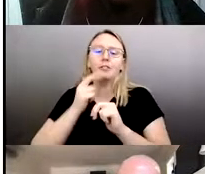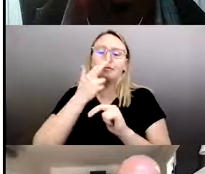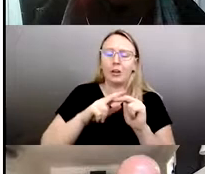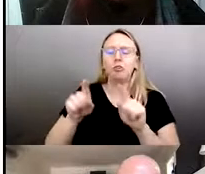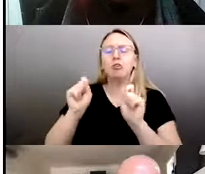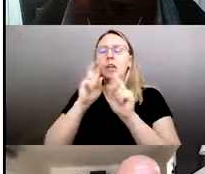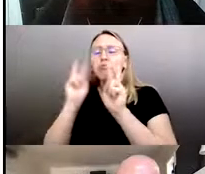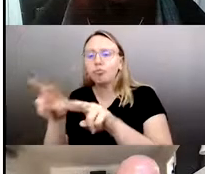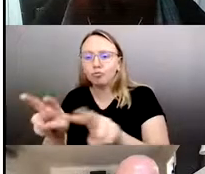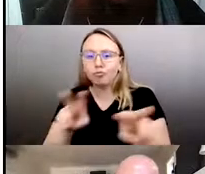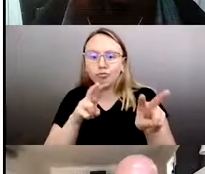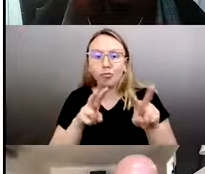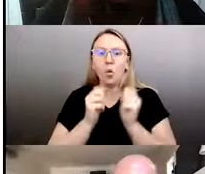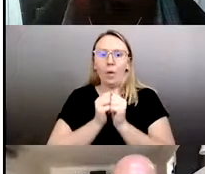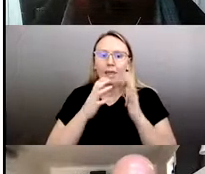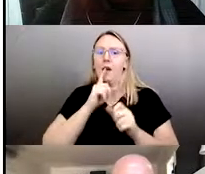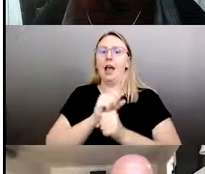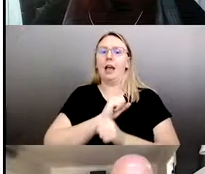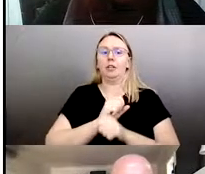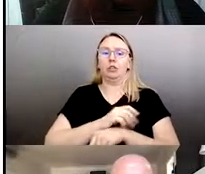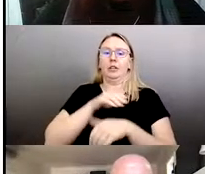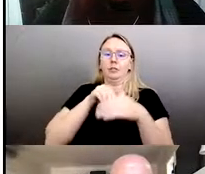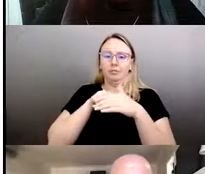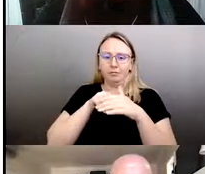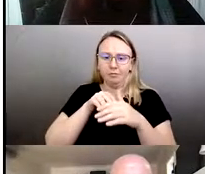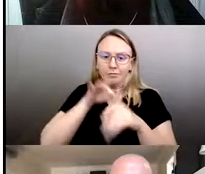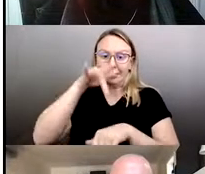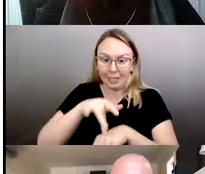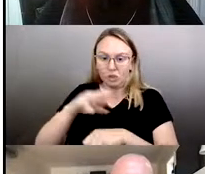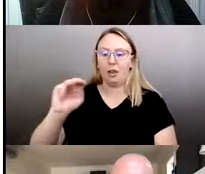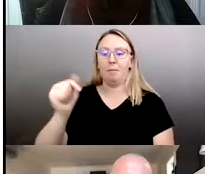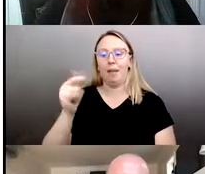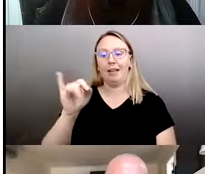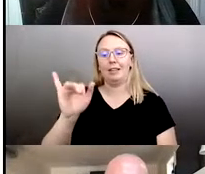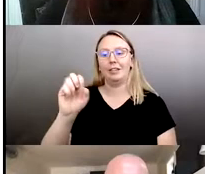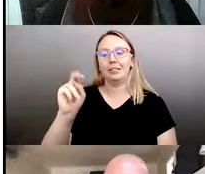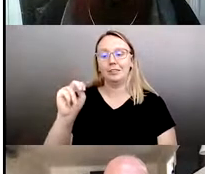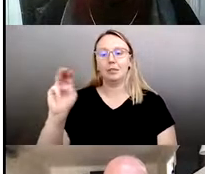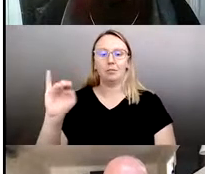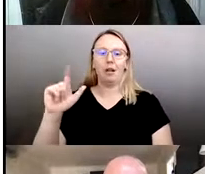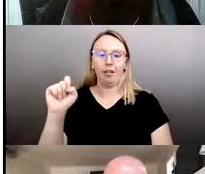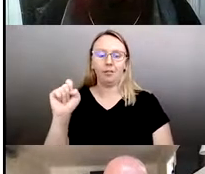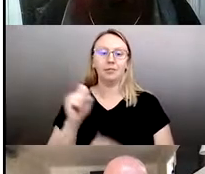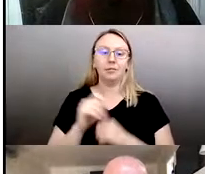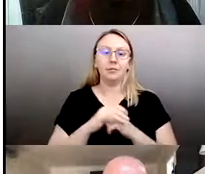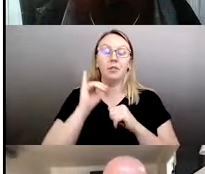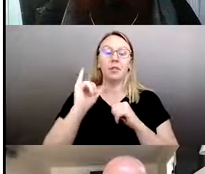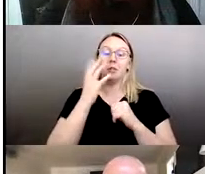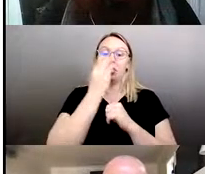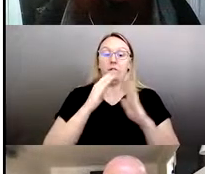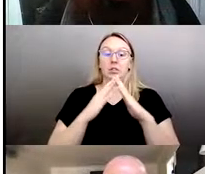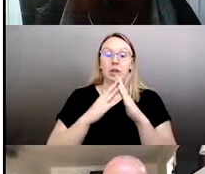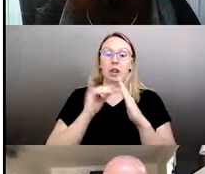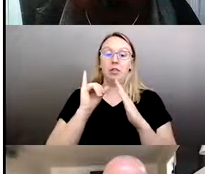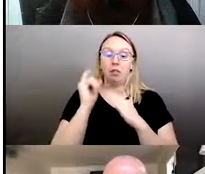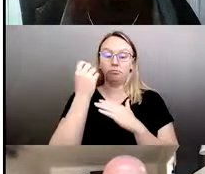without actually ever stepping foot on the Magnificent Mile. But even within this arts mecca that is this